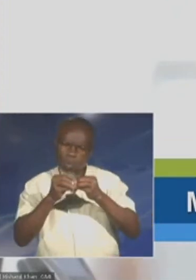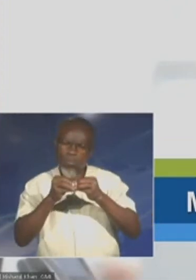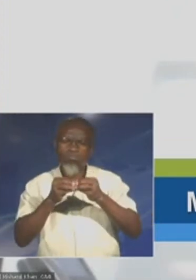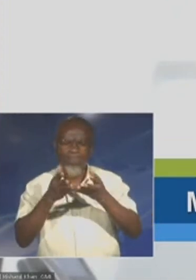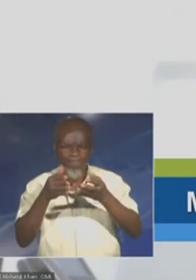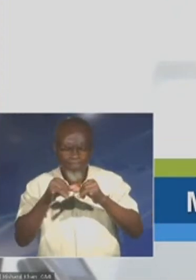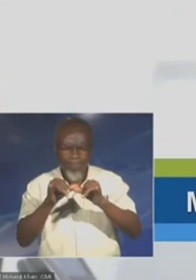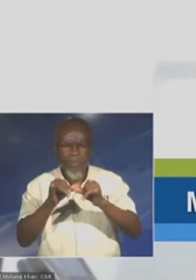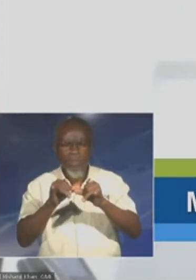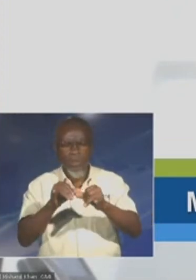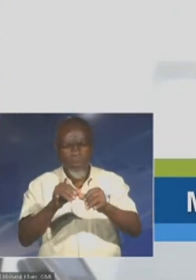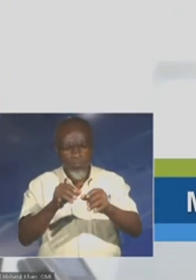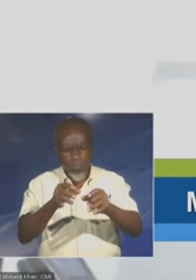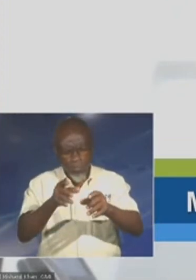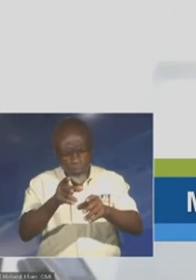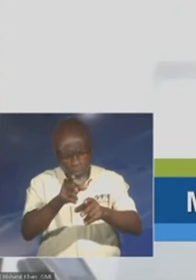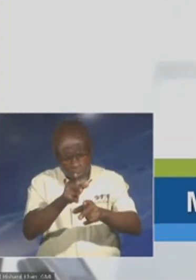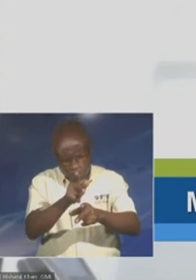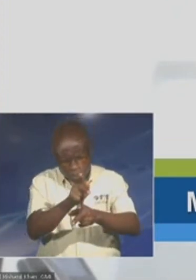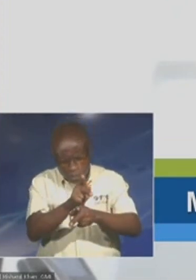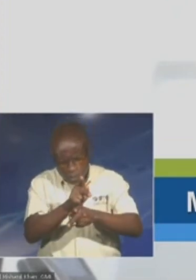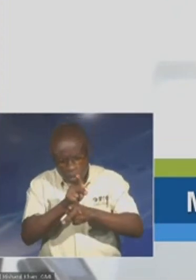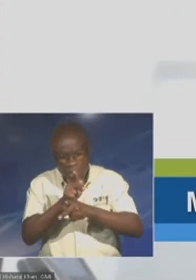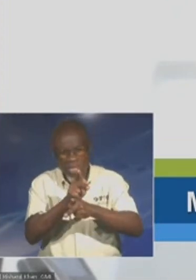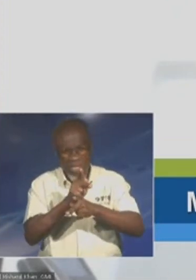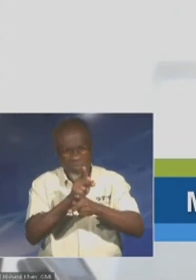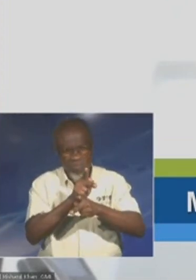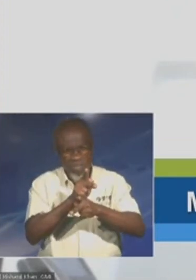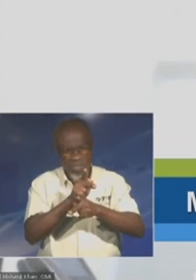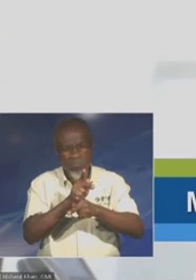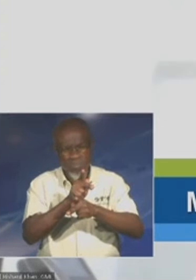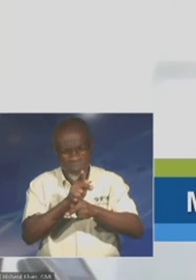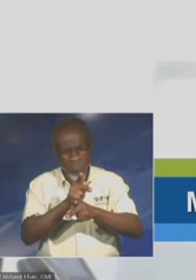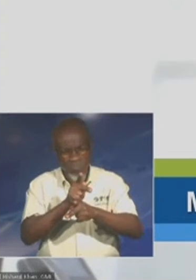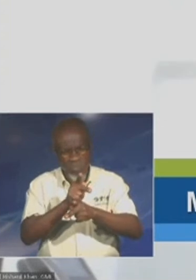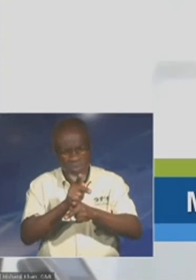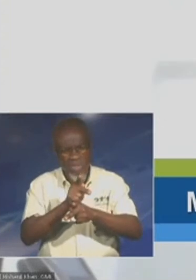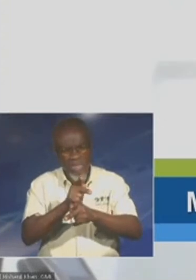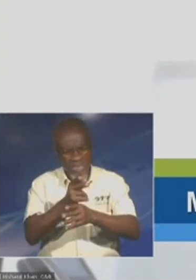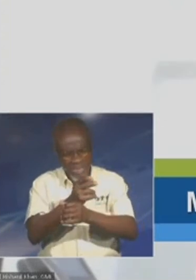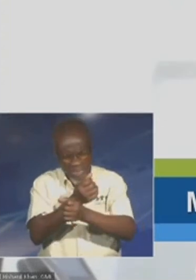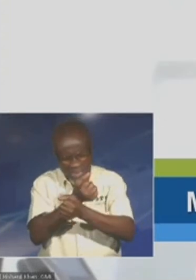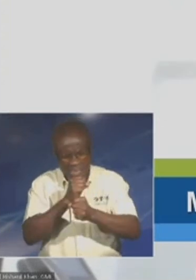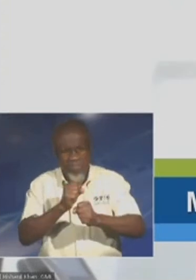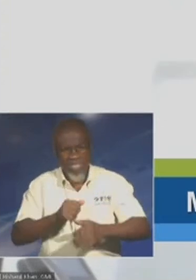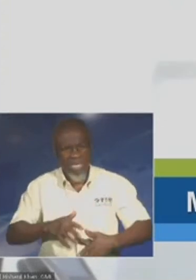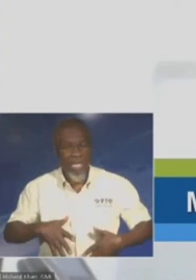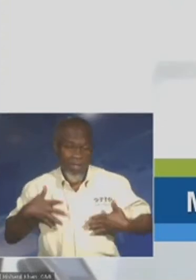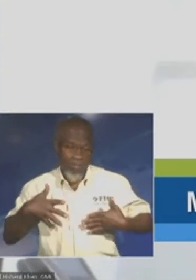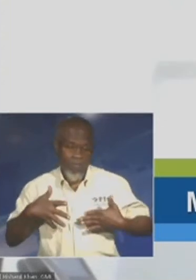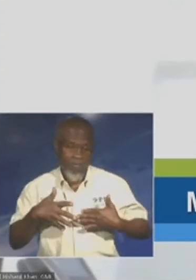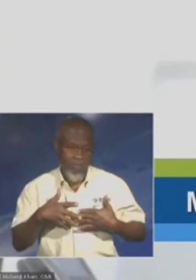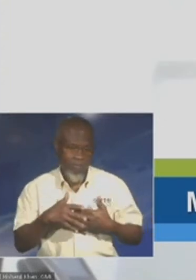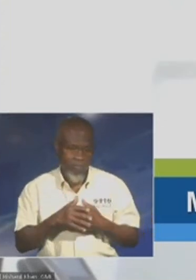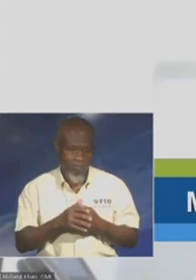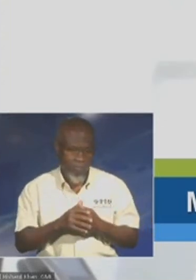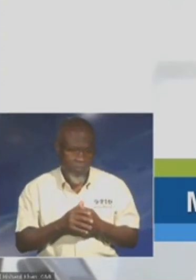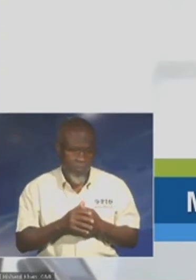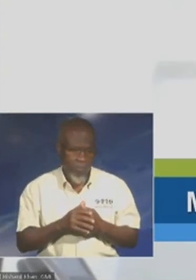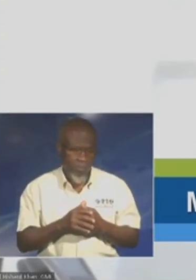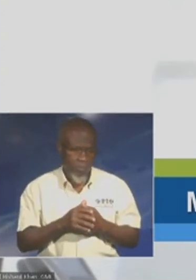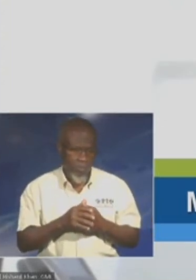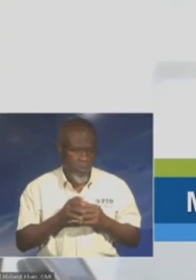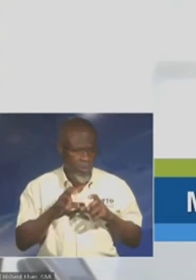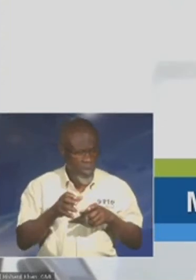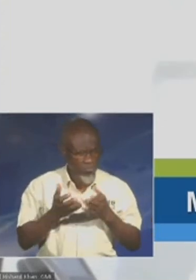that we've been seeing. So I'm wondering, is there anything or any plans from the Ministry of Health to probably expand that